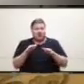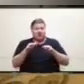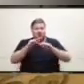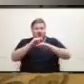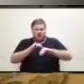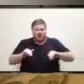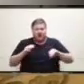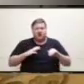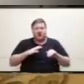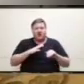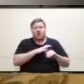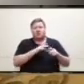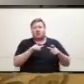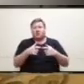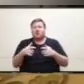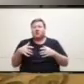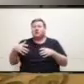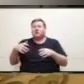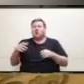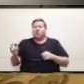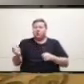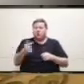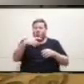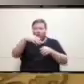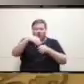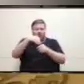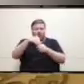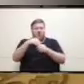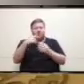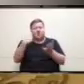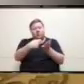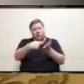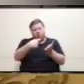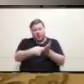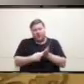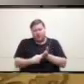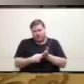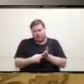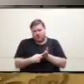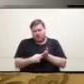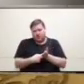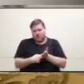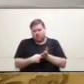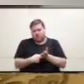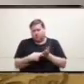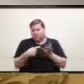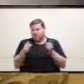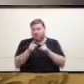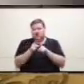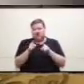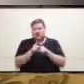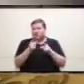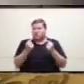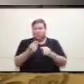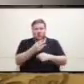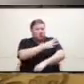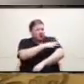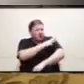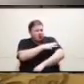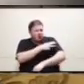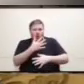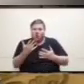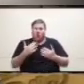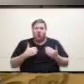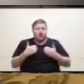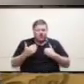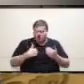the same time they actually participated in procurement as like what you'd have done with managers or administrators. You